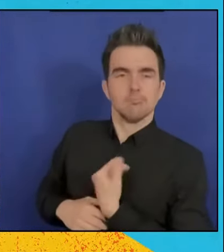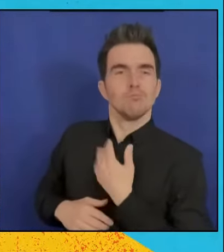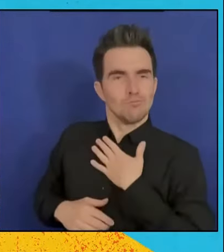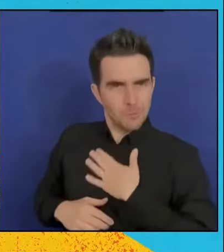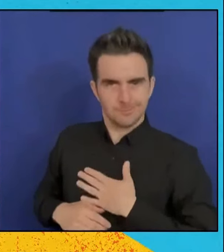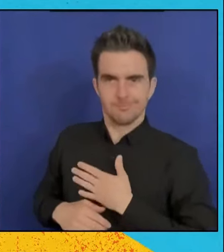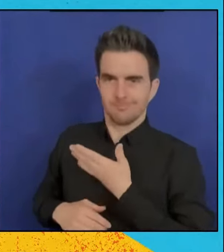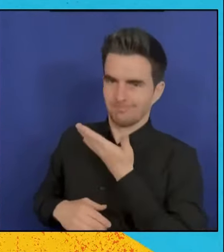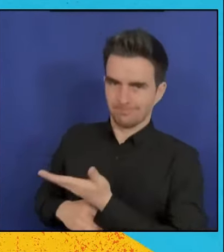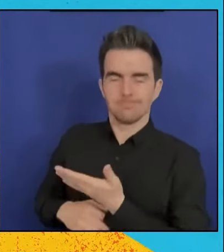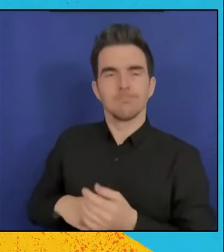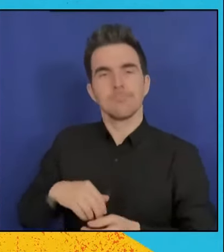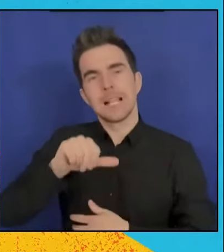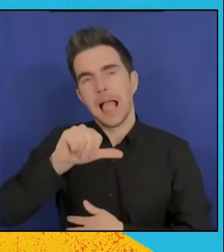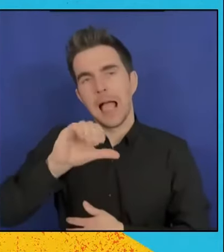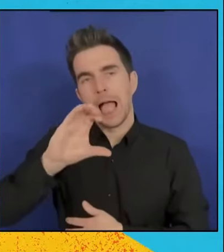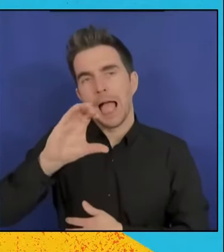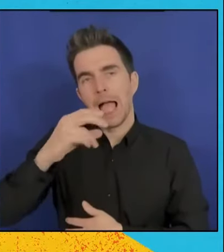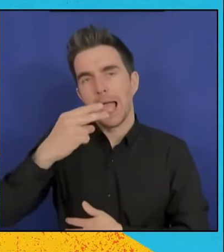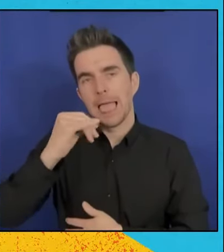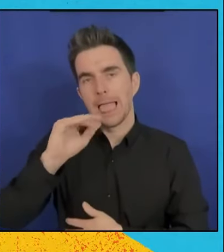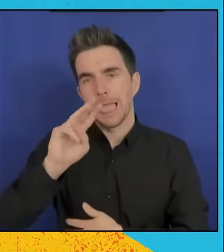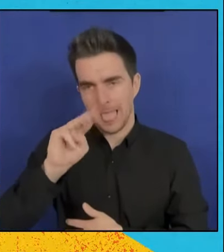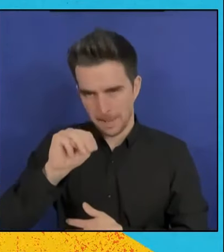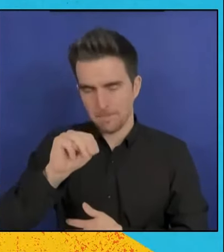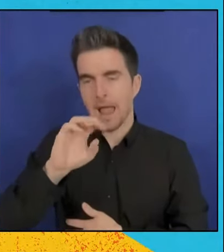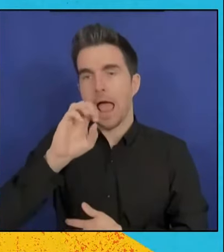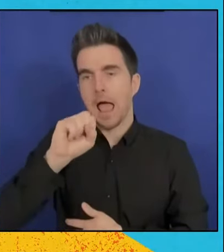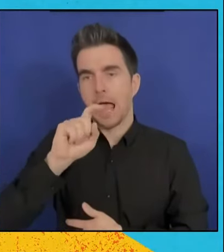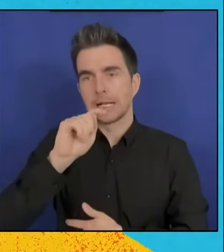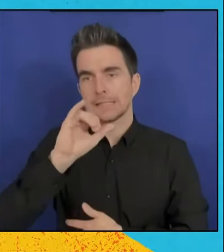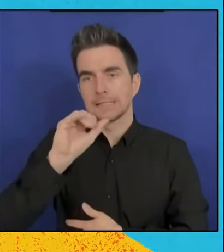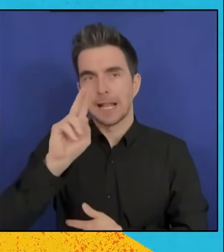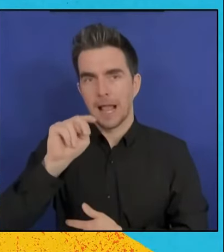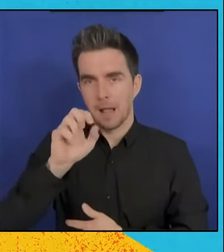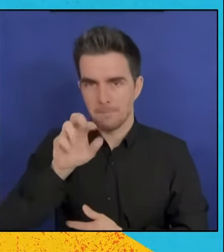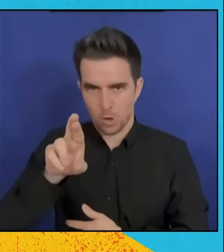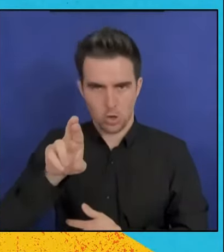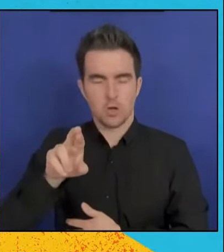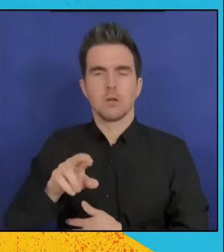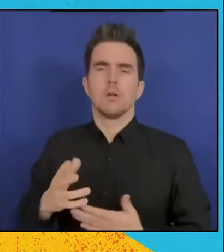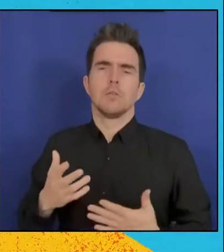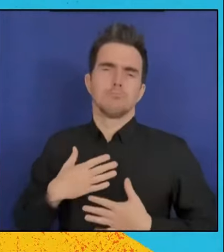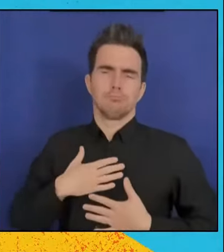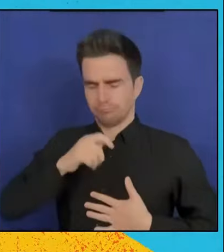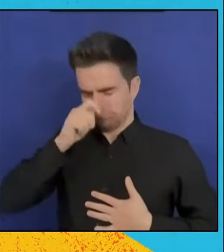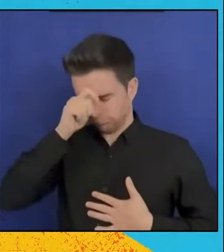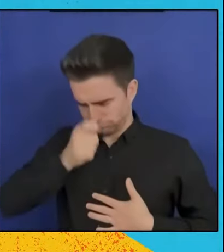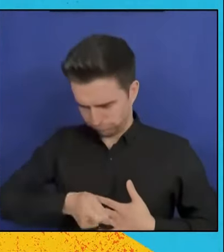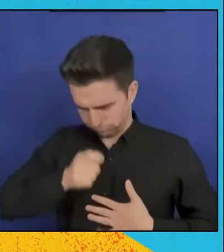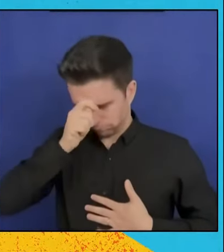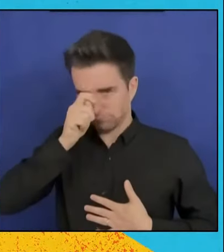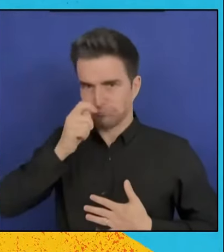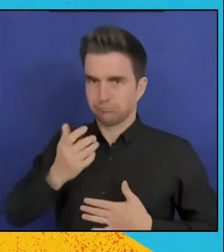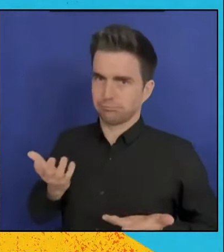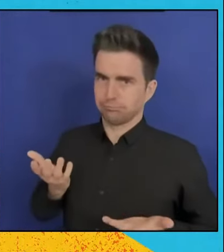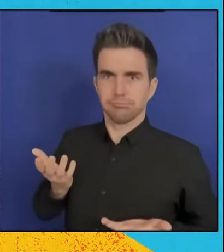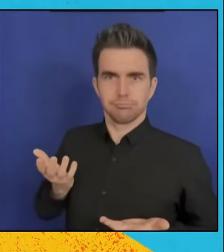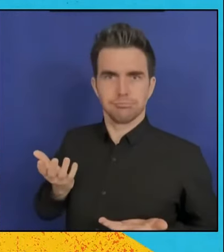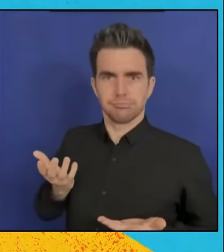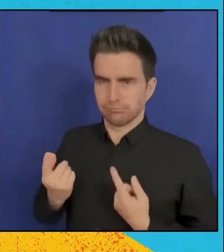Nations, a great communicator who also happens to be the administrator of the UN Development Programme and vice chair of the UN